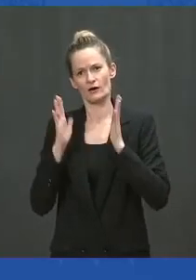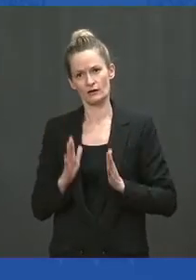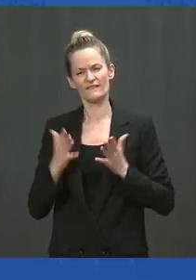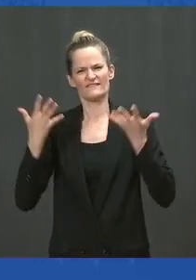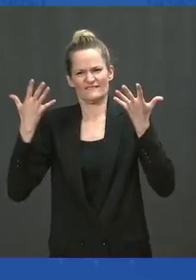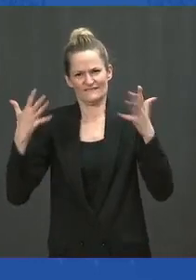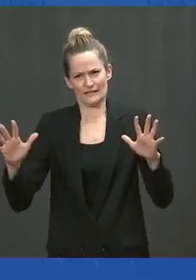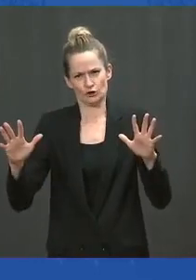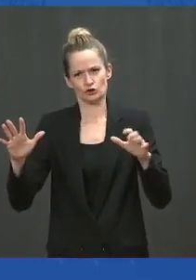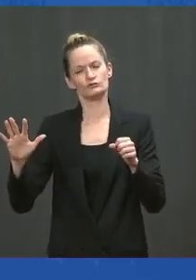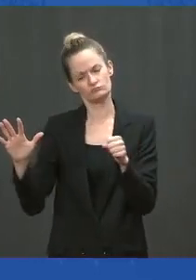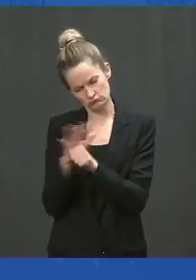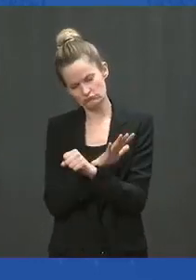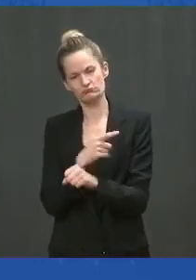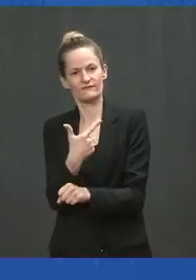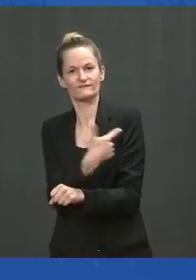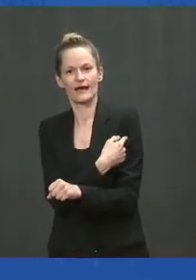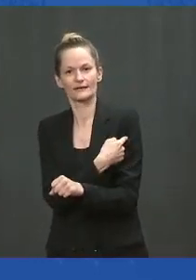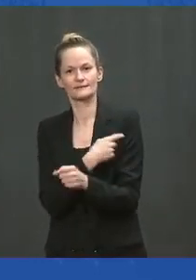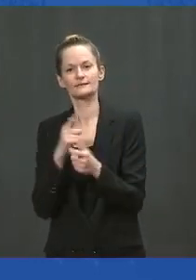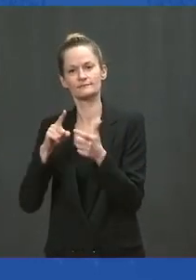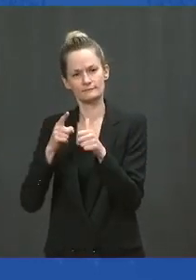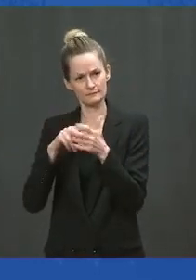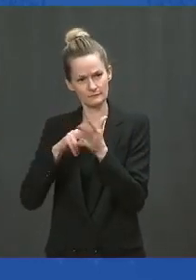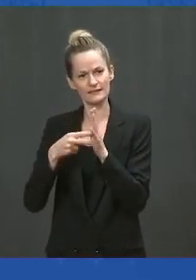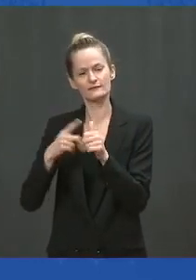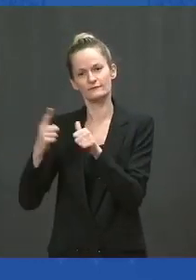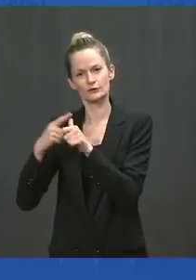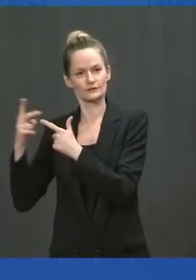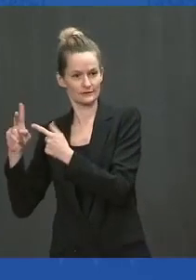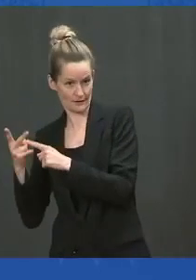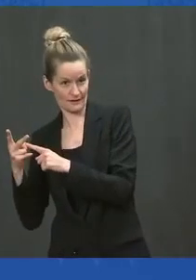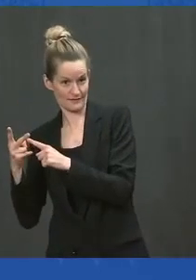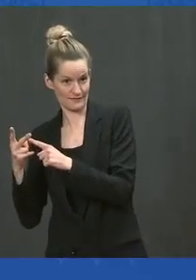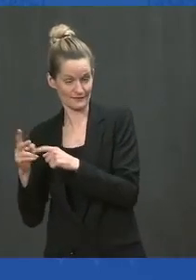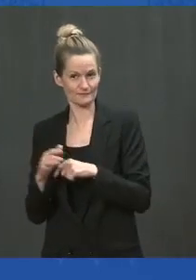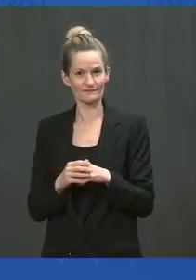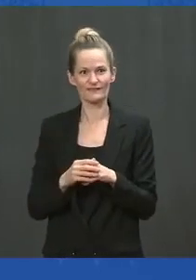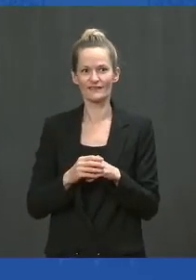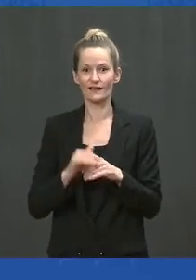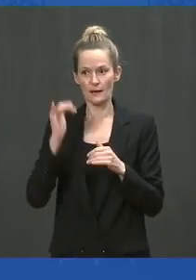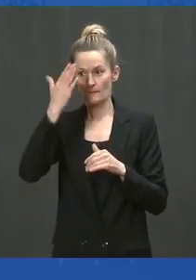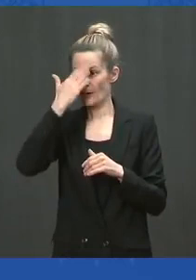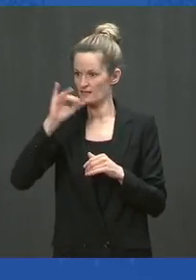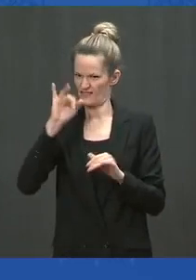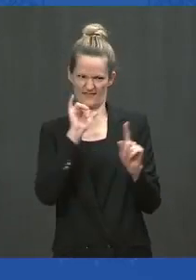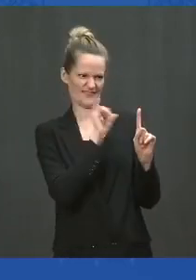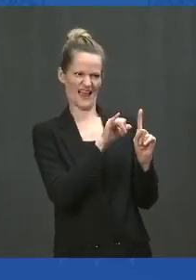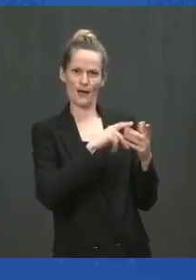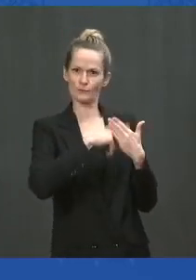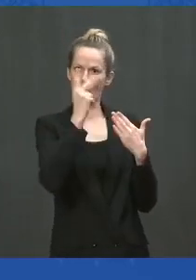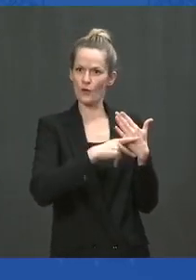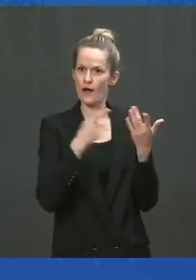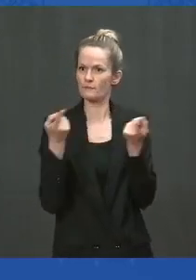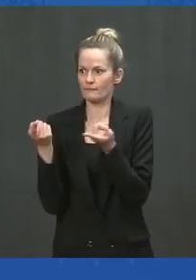new Delta variant wave of COVID-19 will be very different be able to deal with than the one that